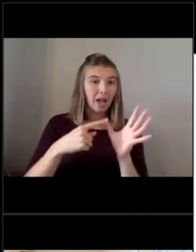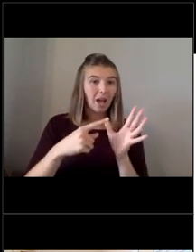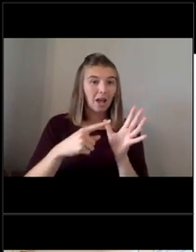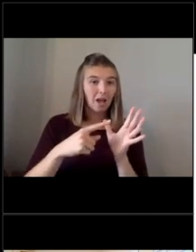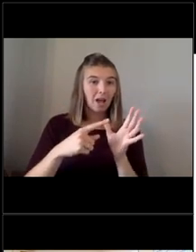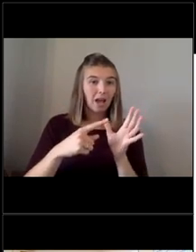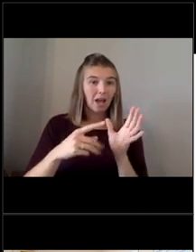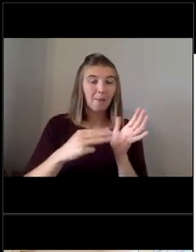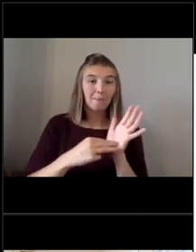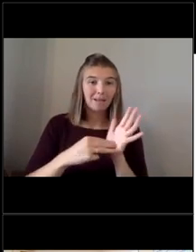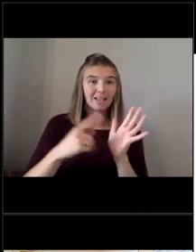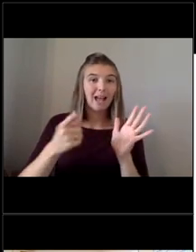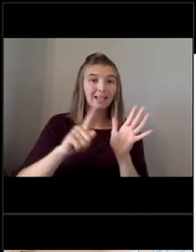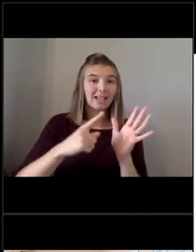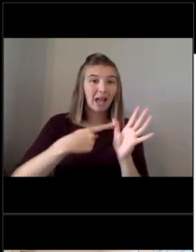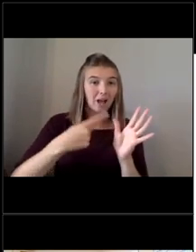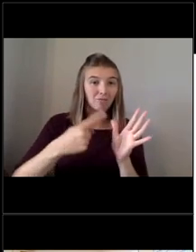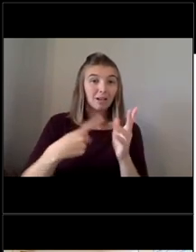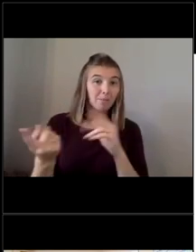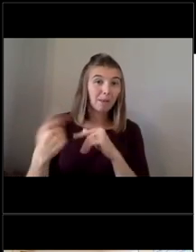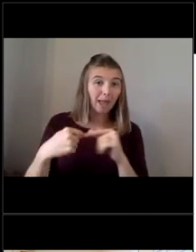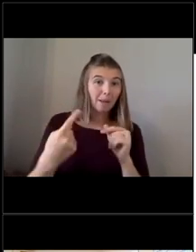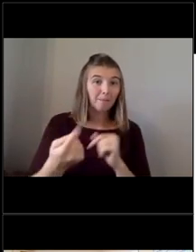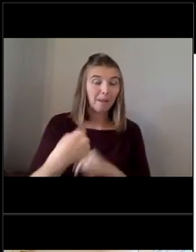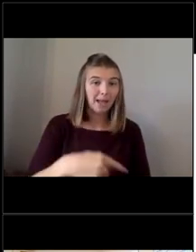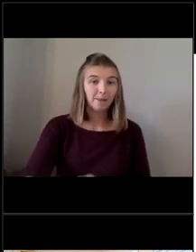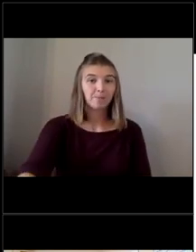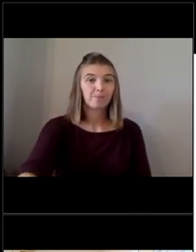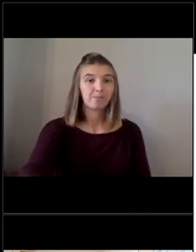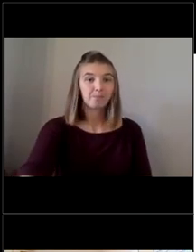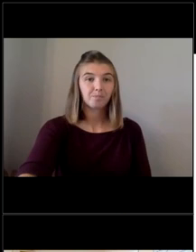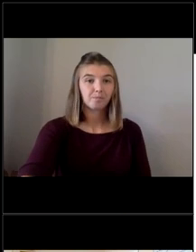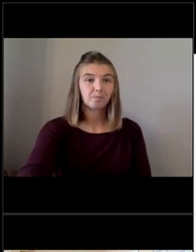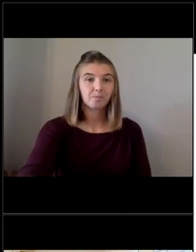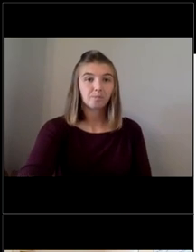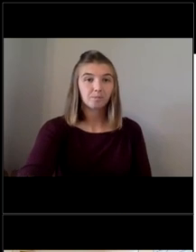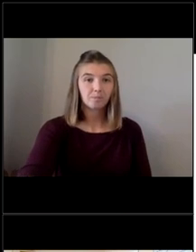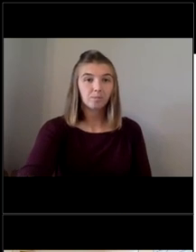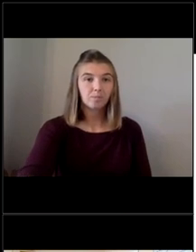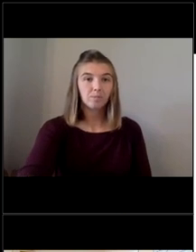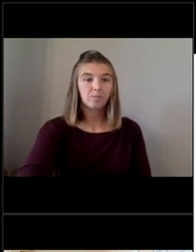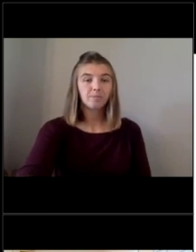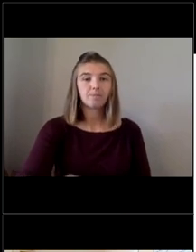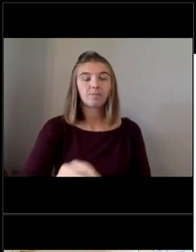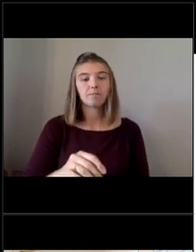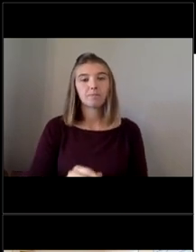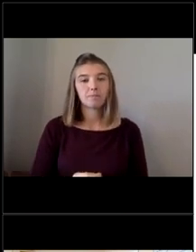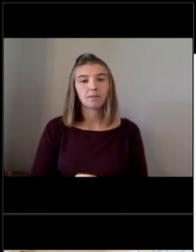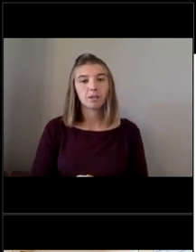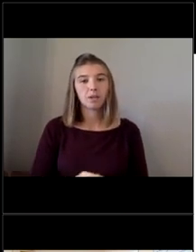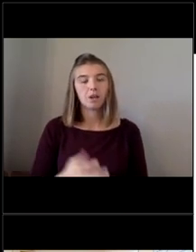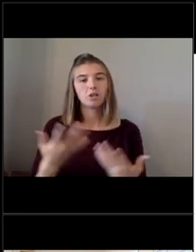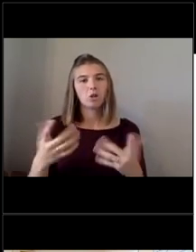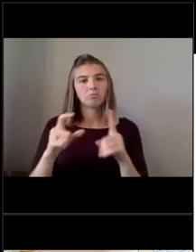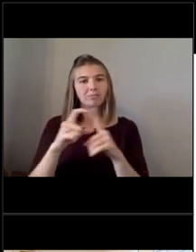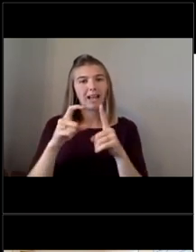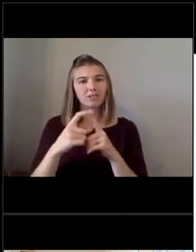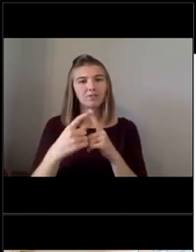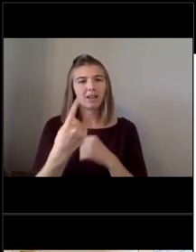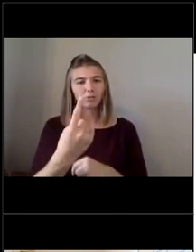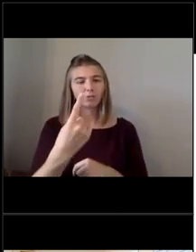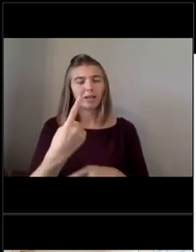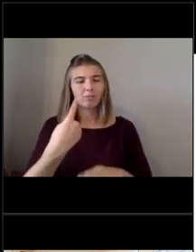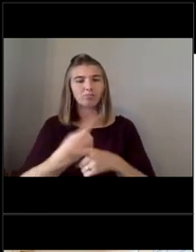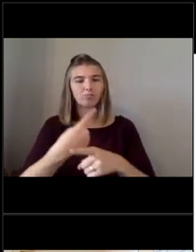soon. You talk about being able to open up, share your vulnerabilities in order to make real, genuine